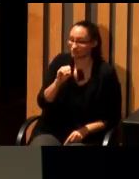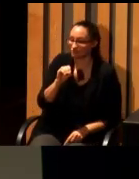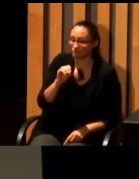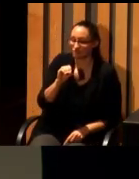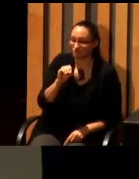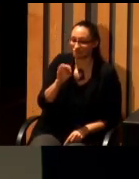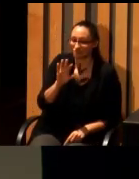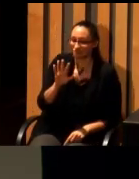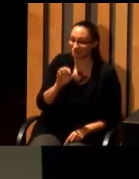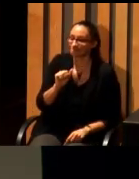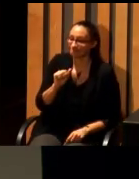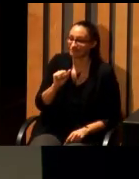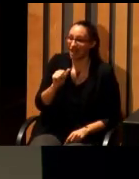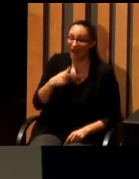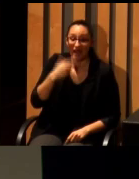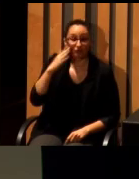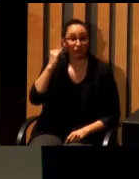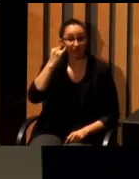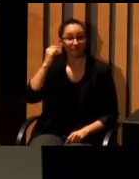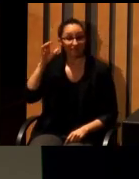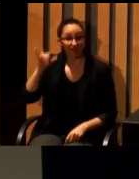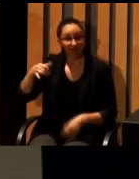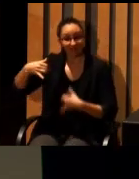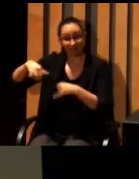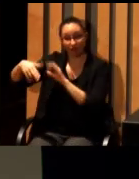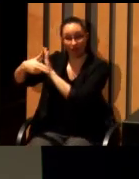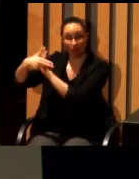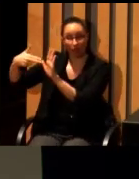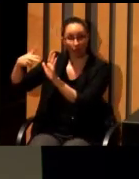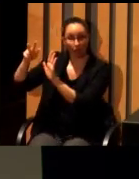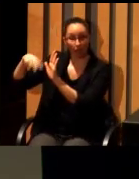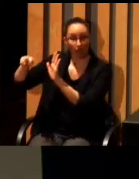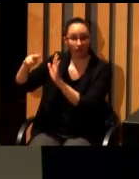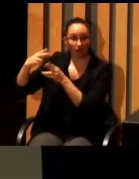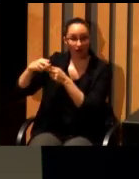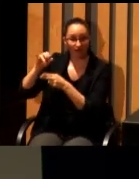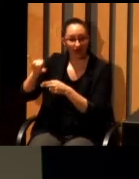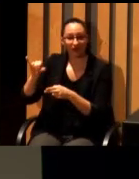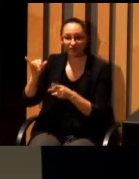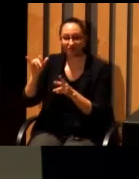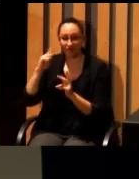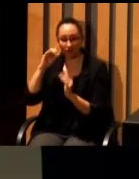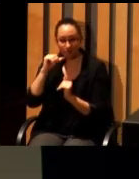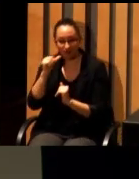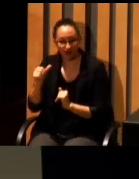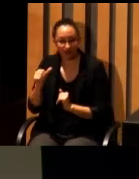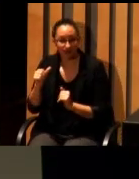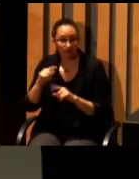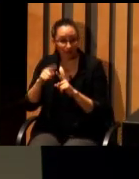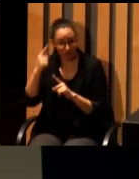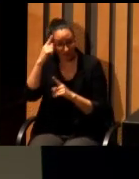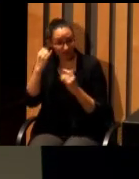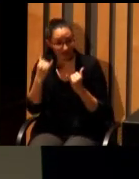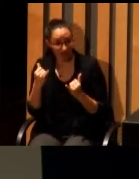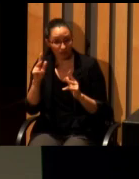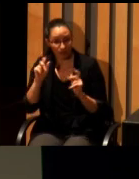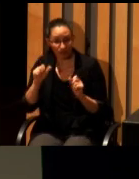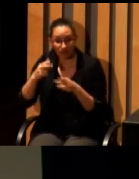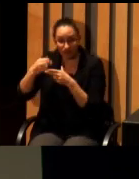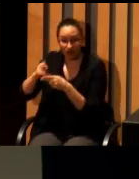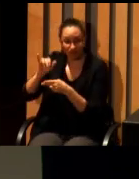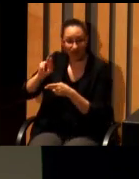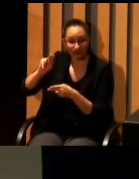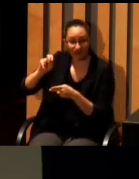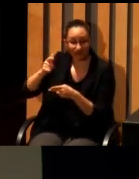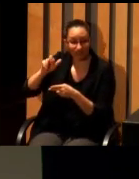icon to racism still stands there, but probably not, but certainly it wouldn't be called that in this day and age.